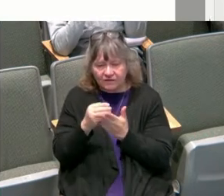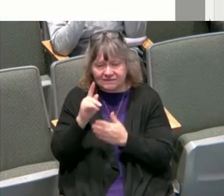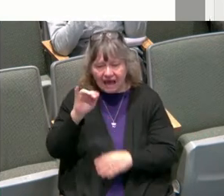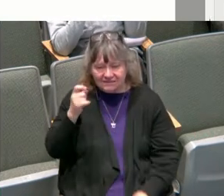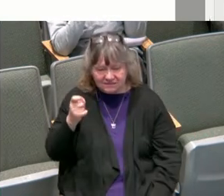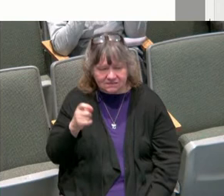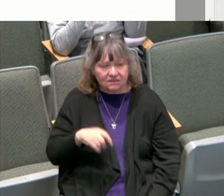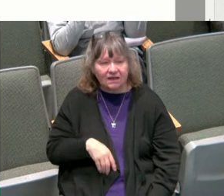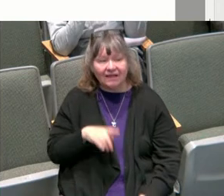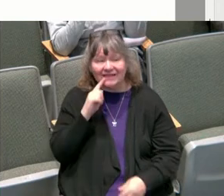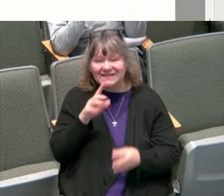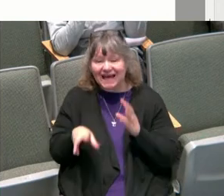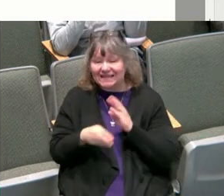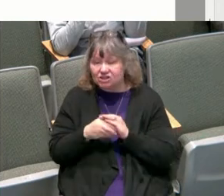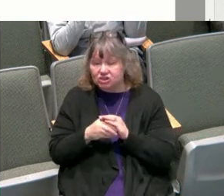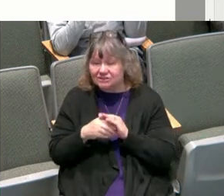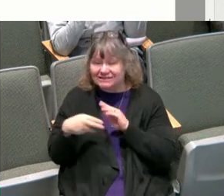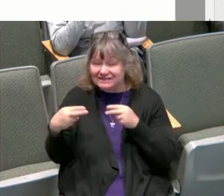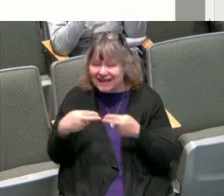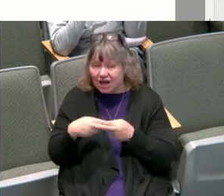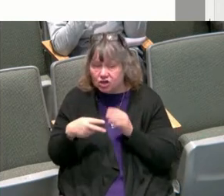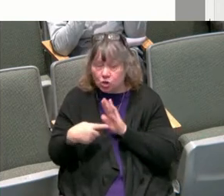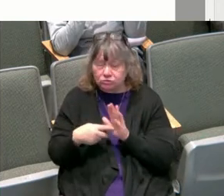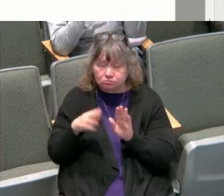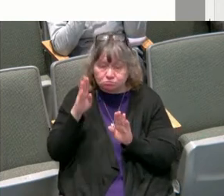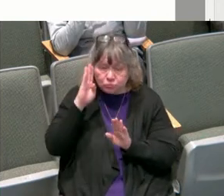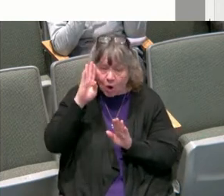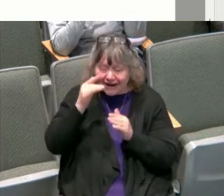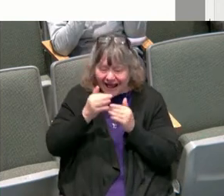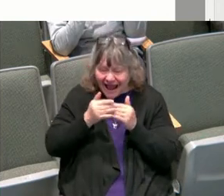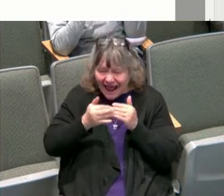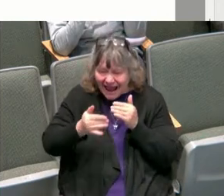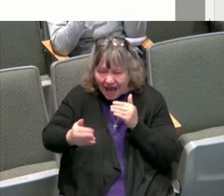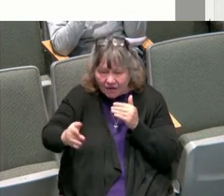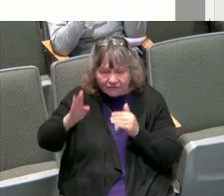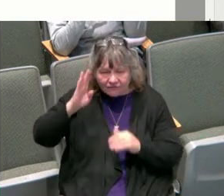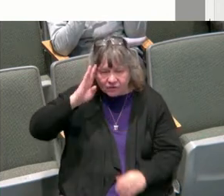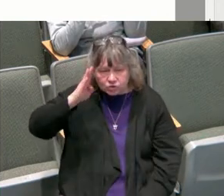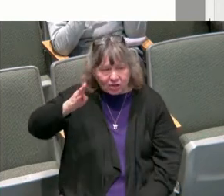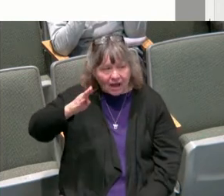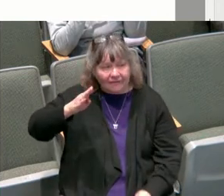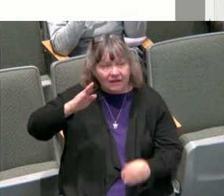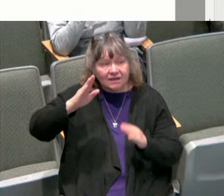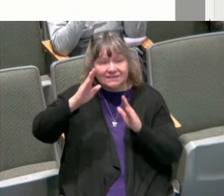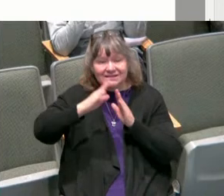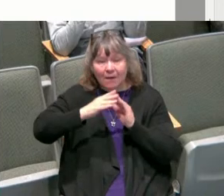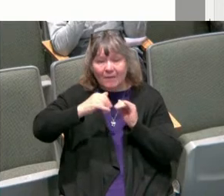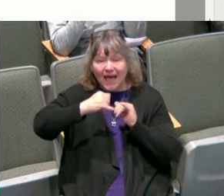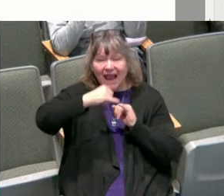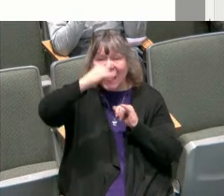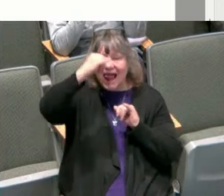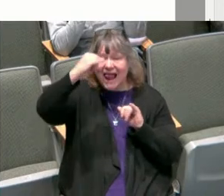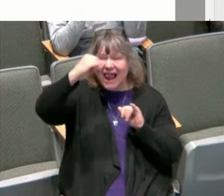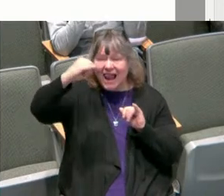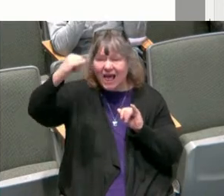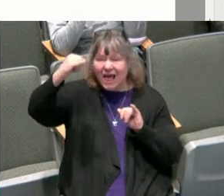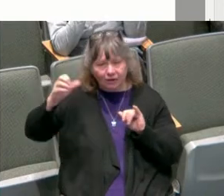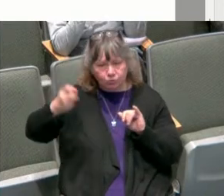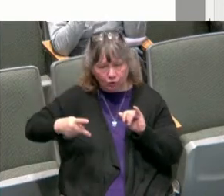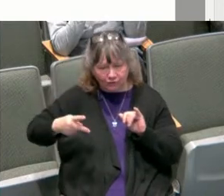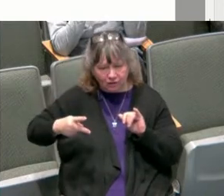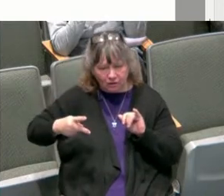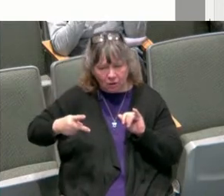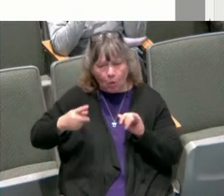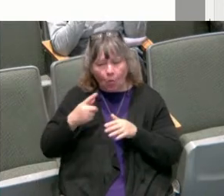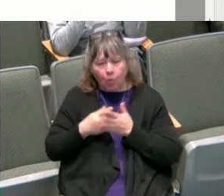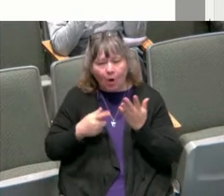this additional slide shows a farther view into the future and the top line on the chart includes everything already approved everything that is proposed to